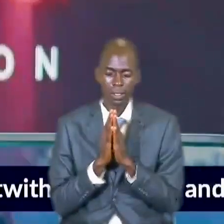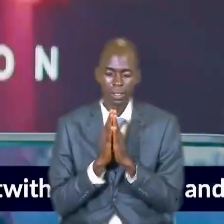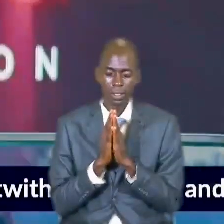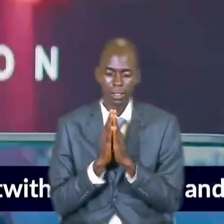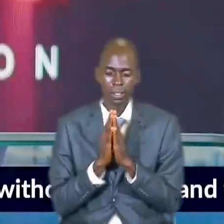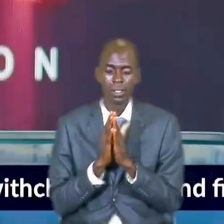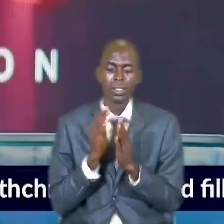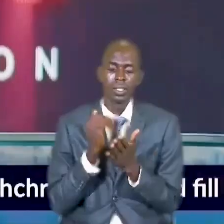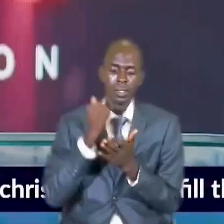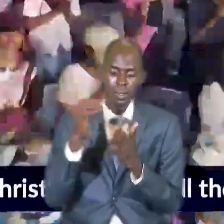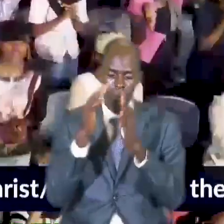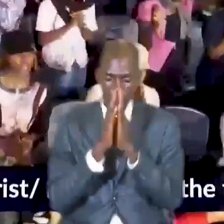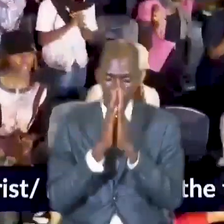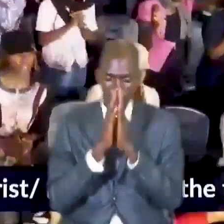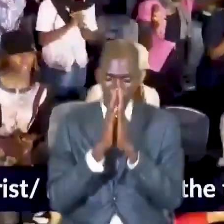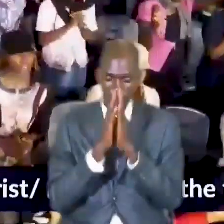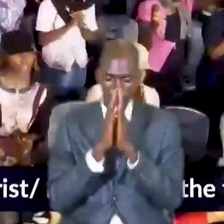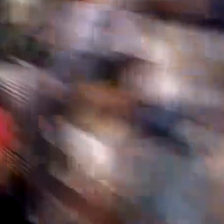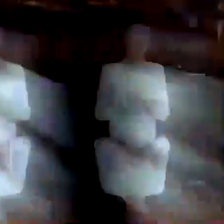Amen. It is done.